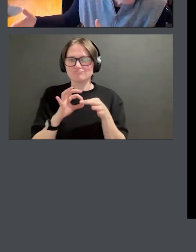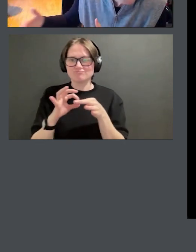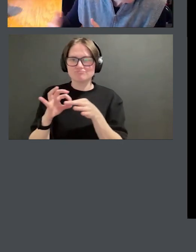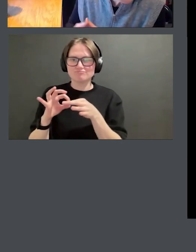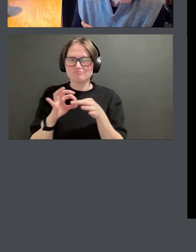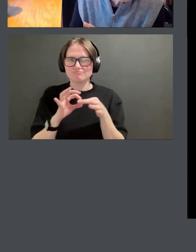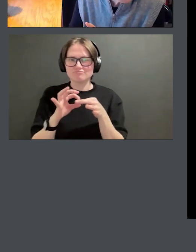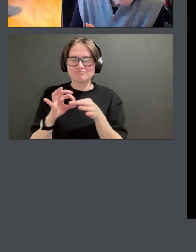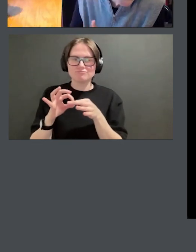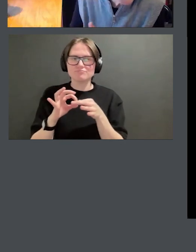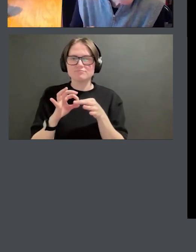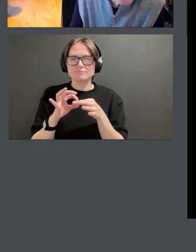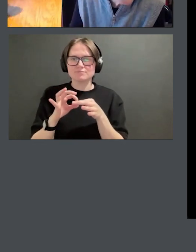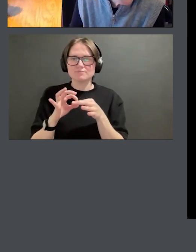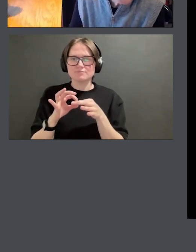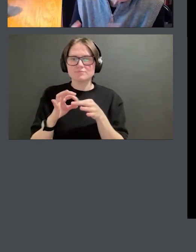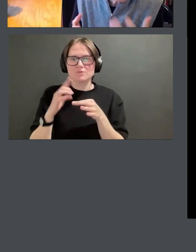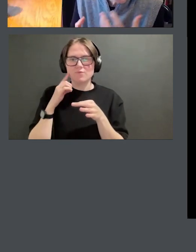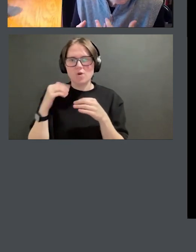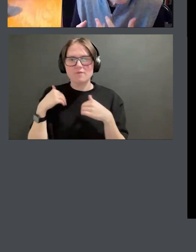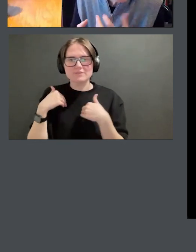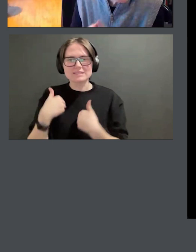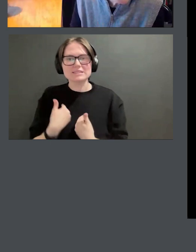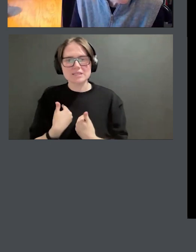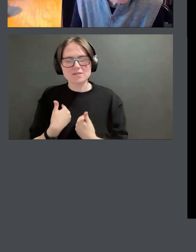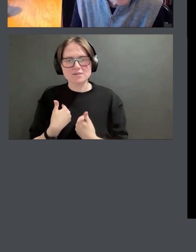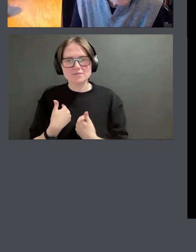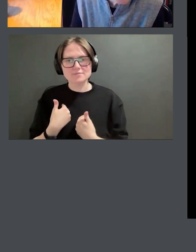benefit to fatigue if